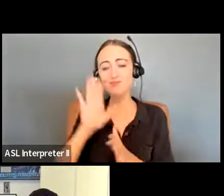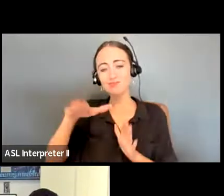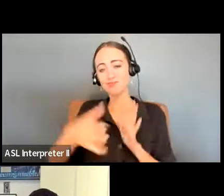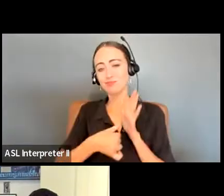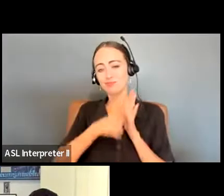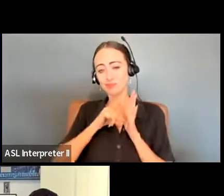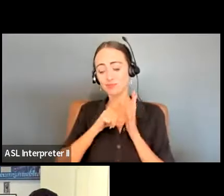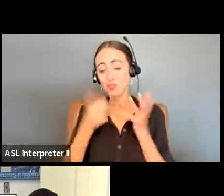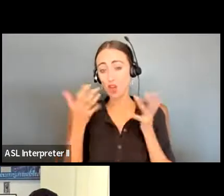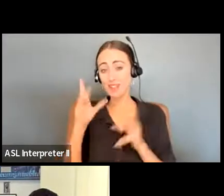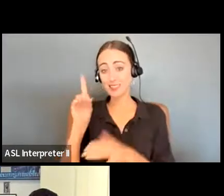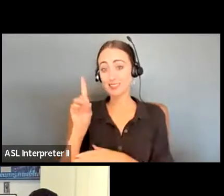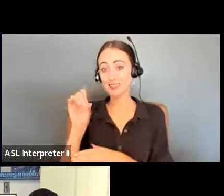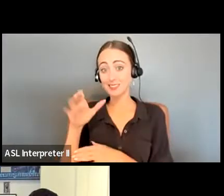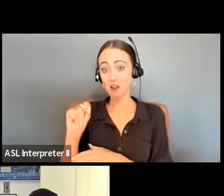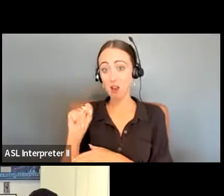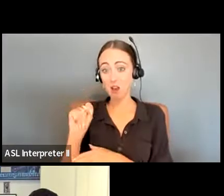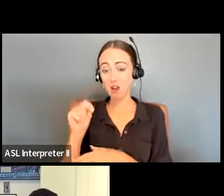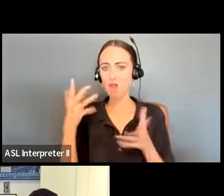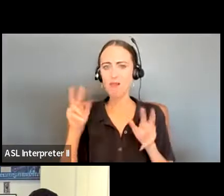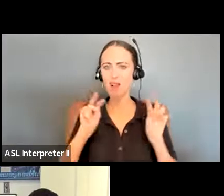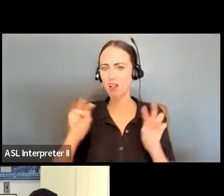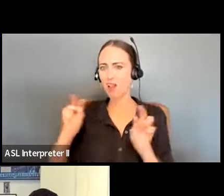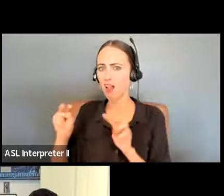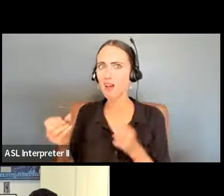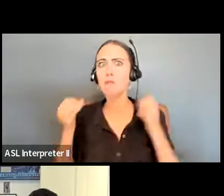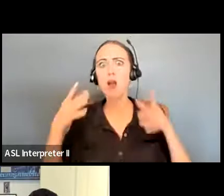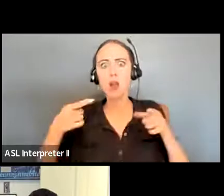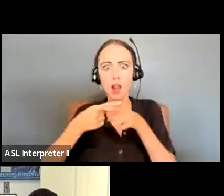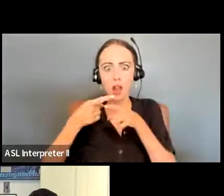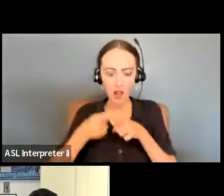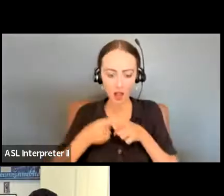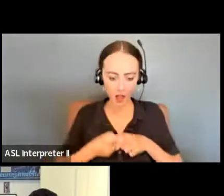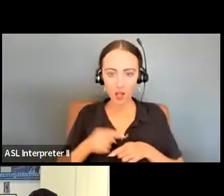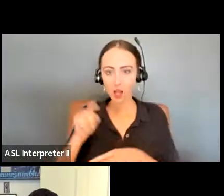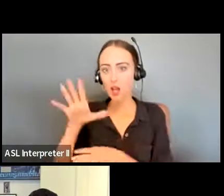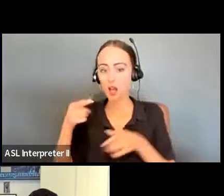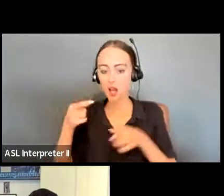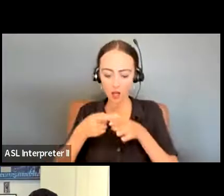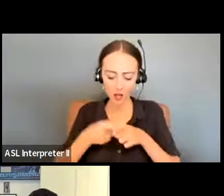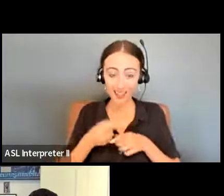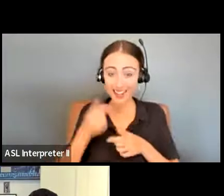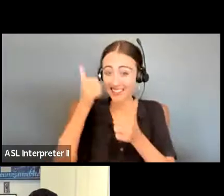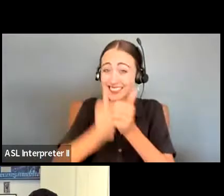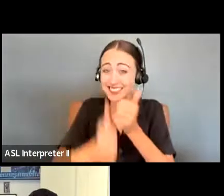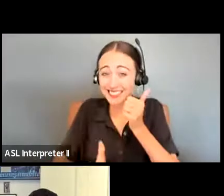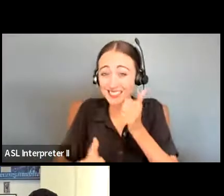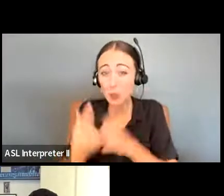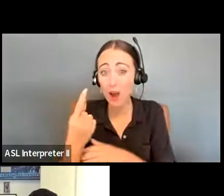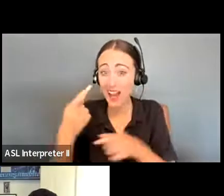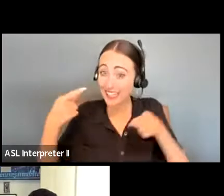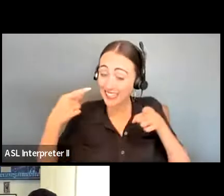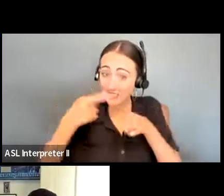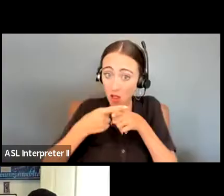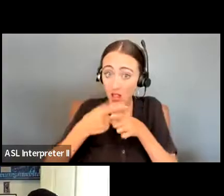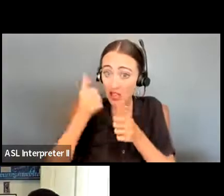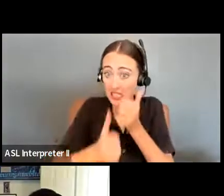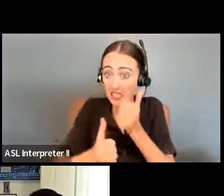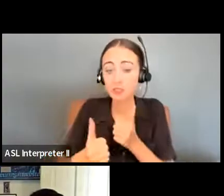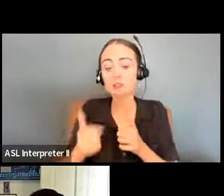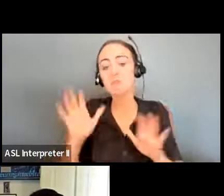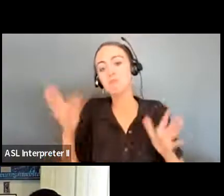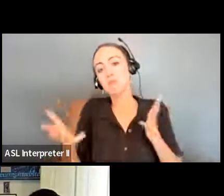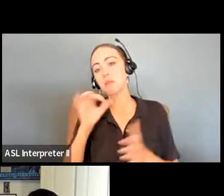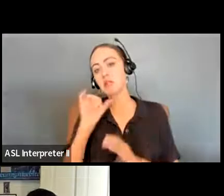that already DDOT has looked at hundreds of intersections, and at every single one of them, except those that don't have